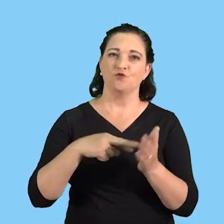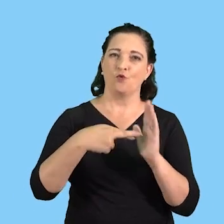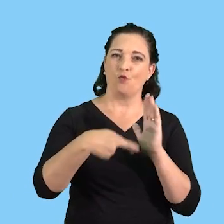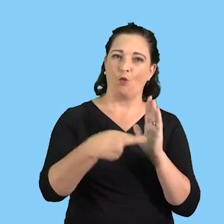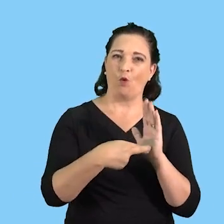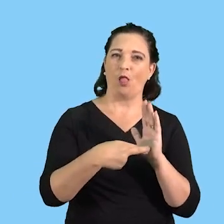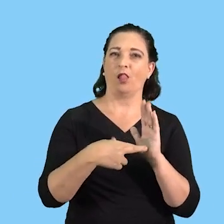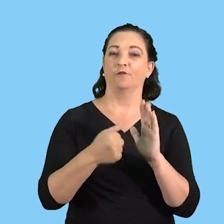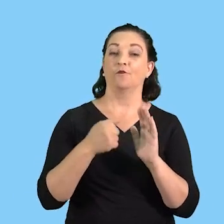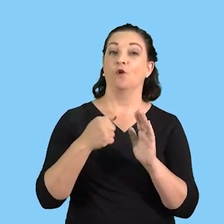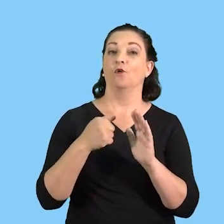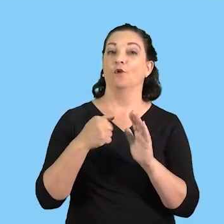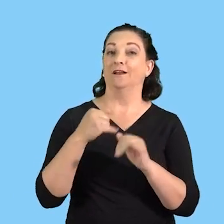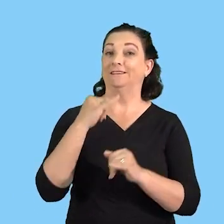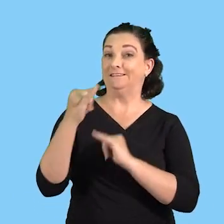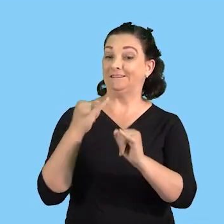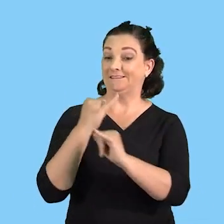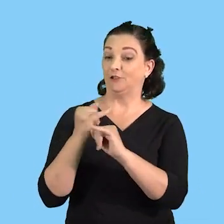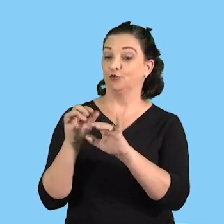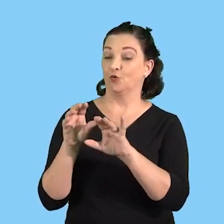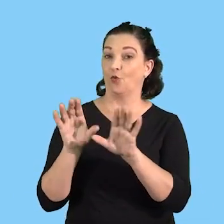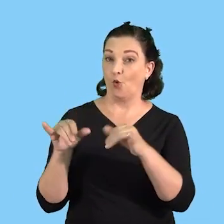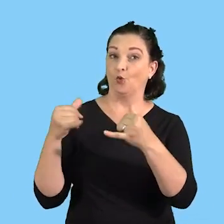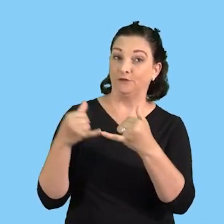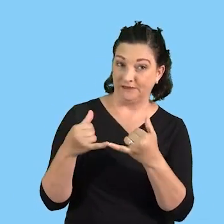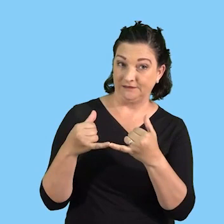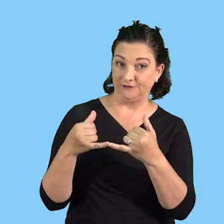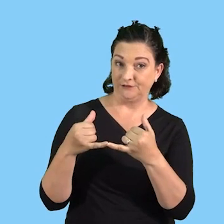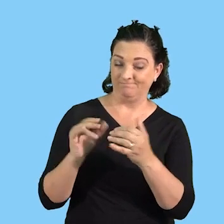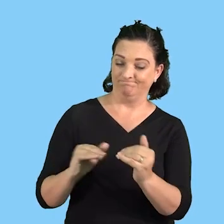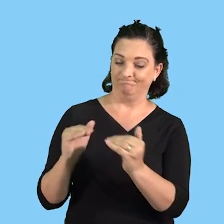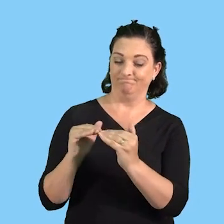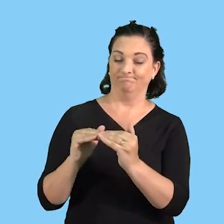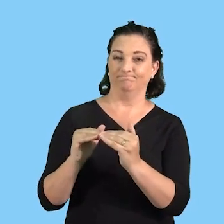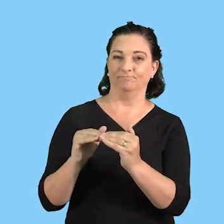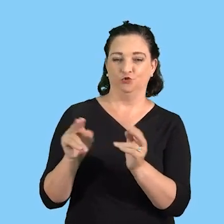for Standardization, or in abbreviation, the ISO.